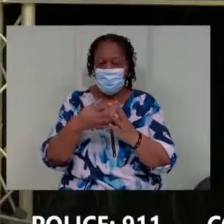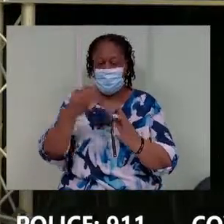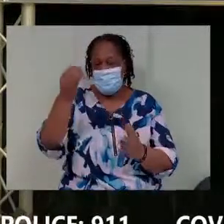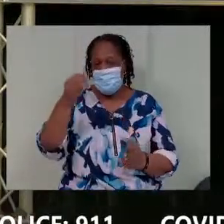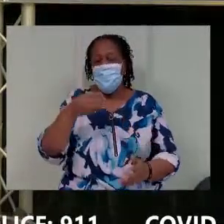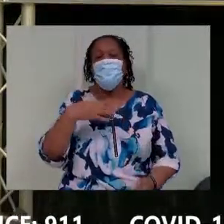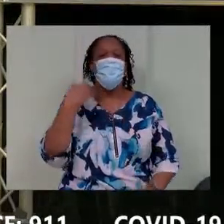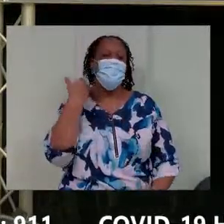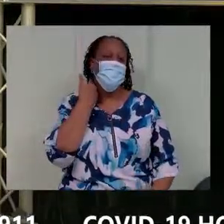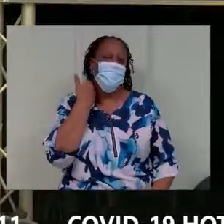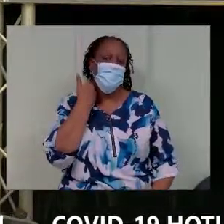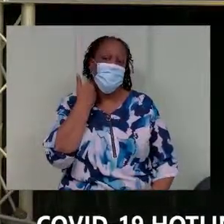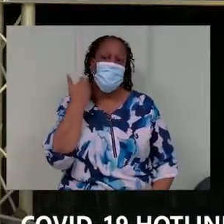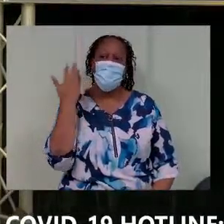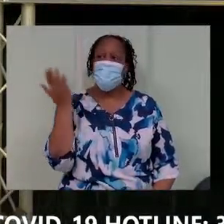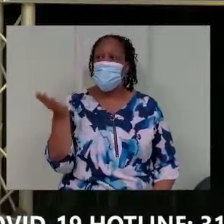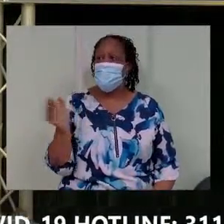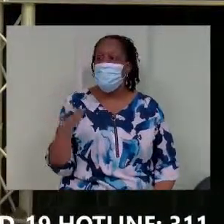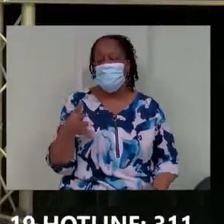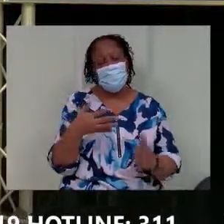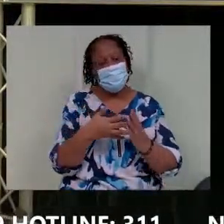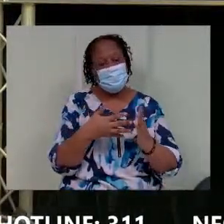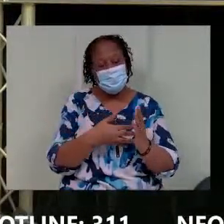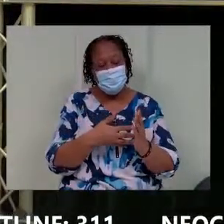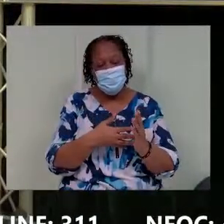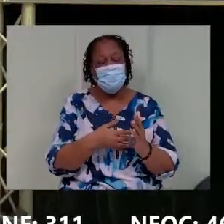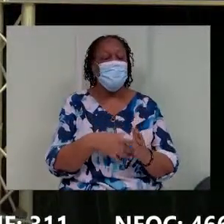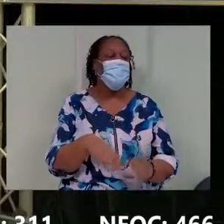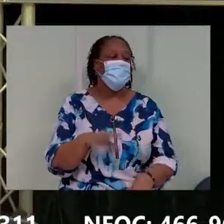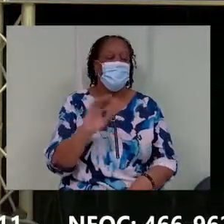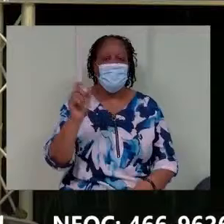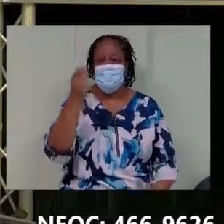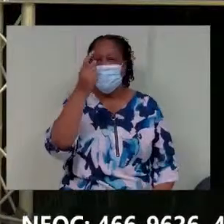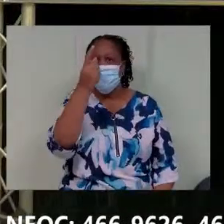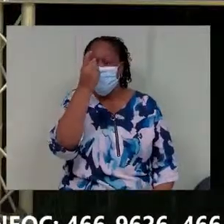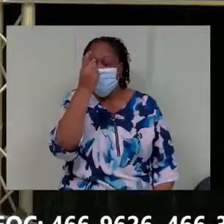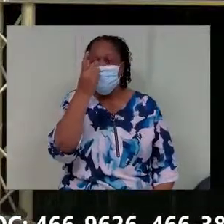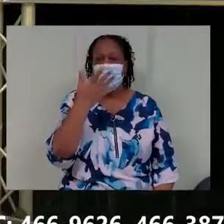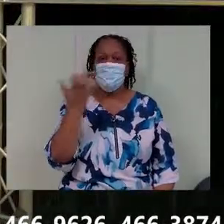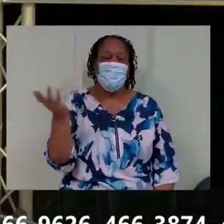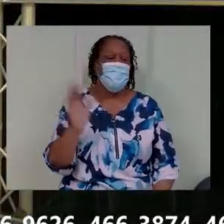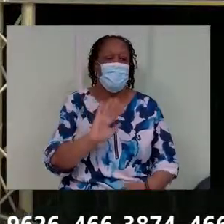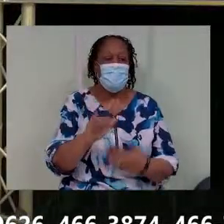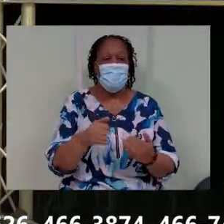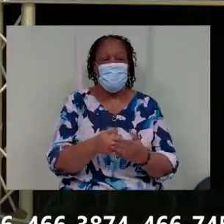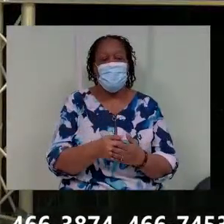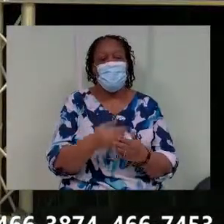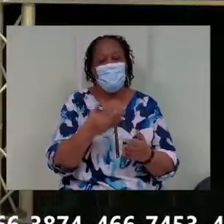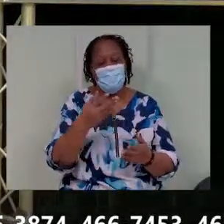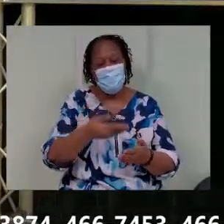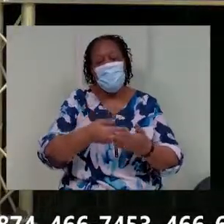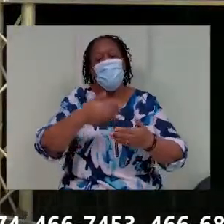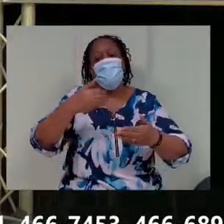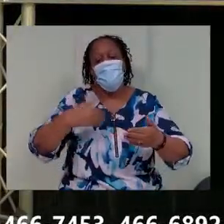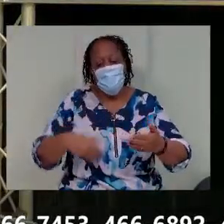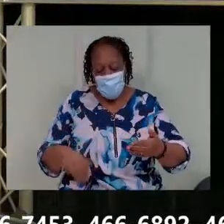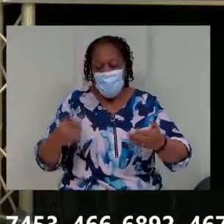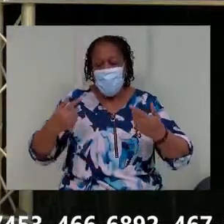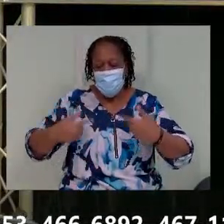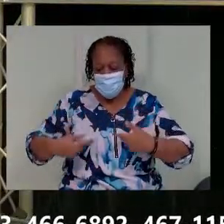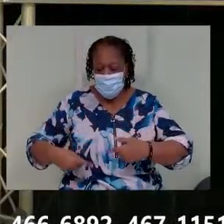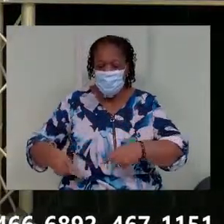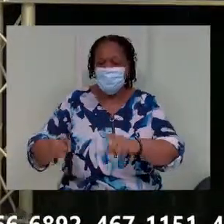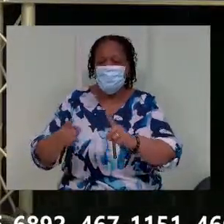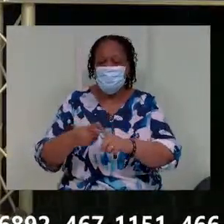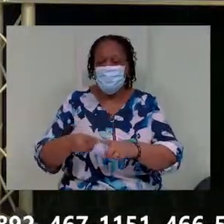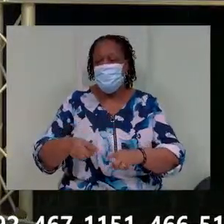health screening, testing, getting your temperature done before you are cleared to proceed to